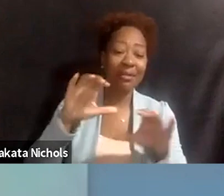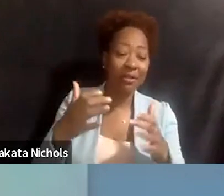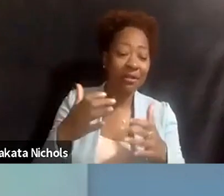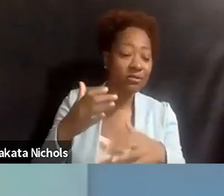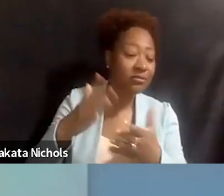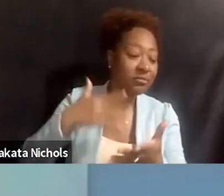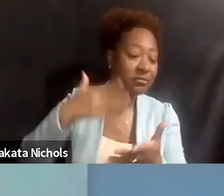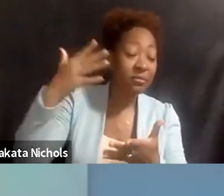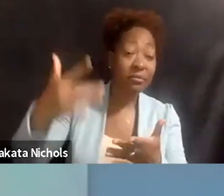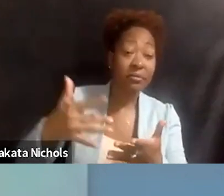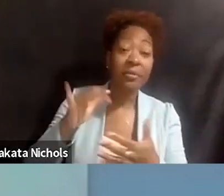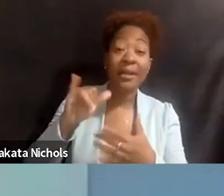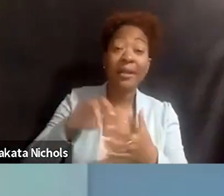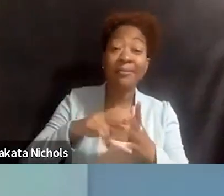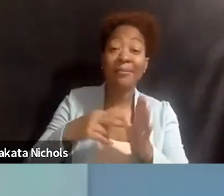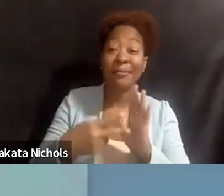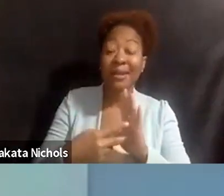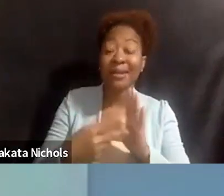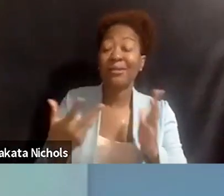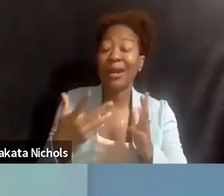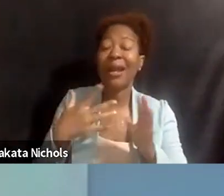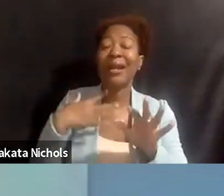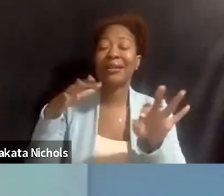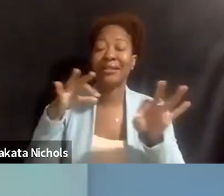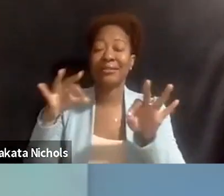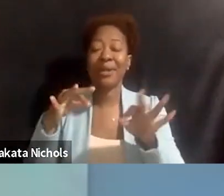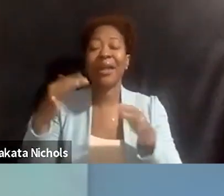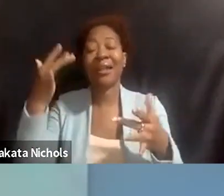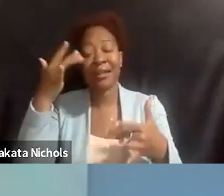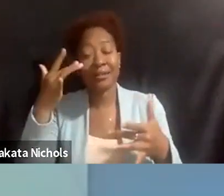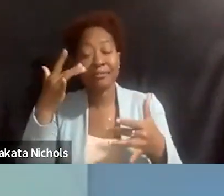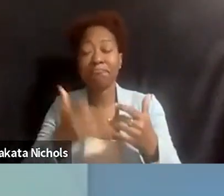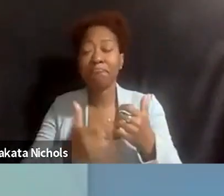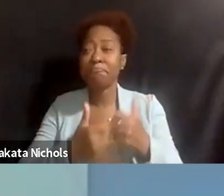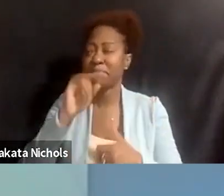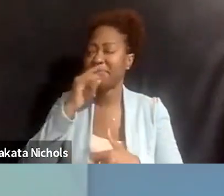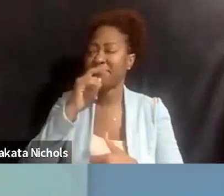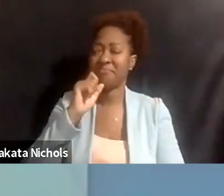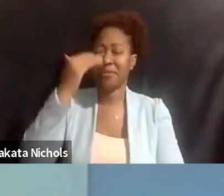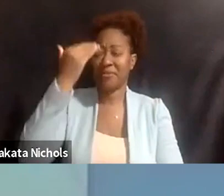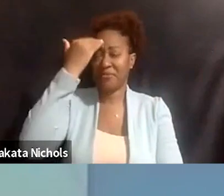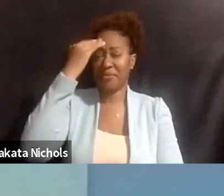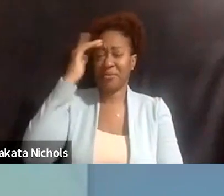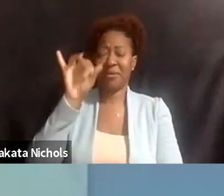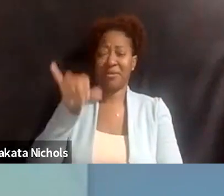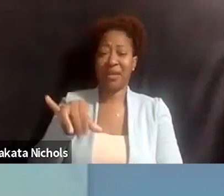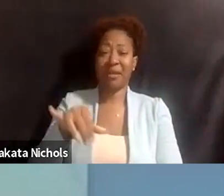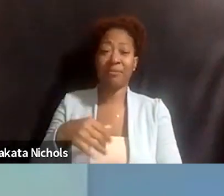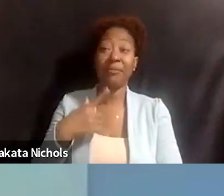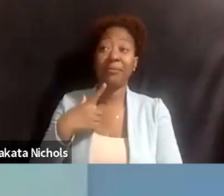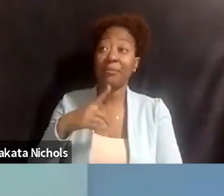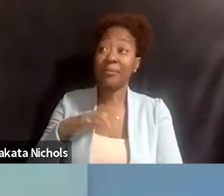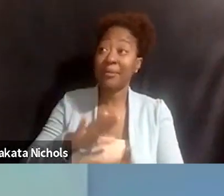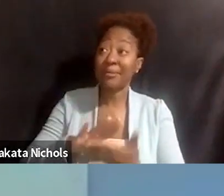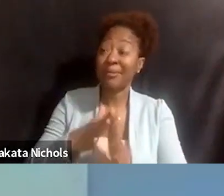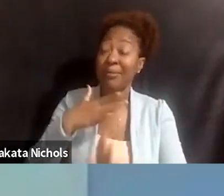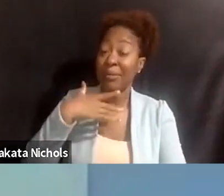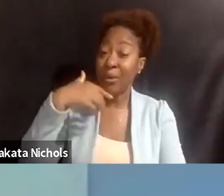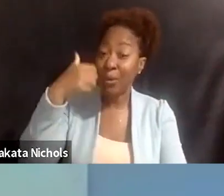would result in me having to explain that I had some illness that most kids weren't familiar with. As I grew older, I